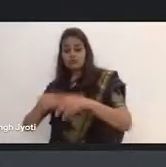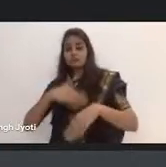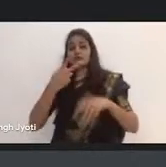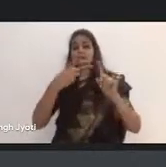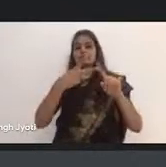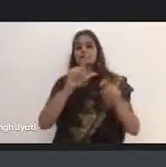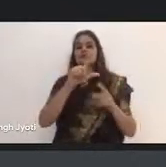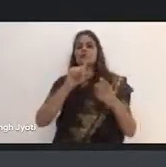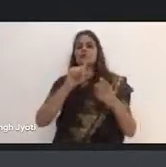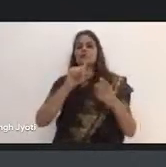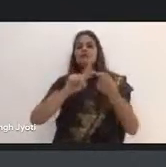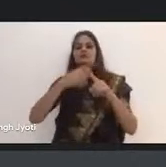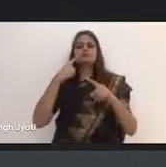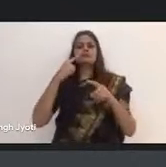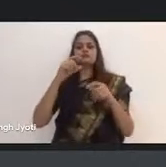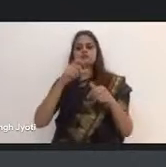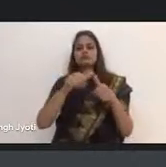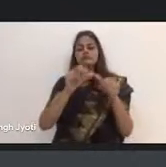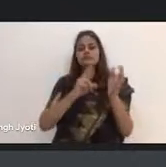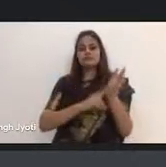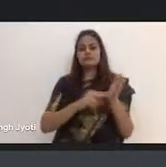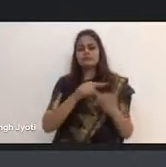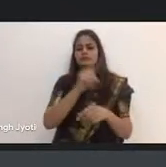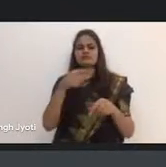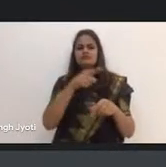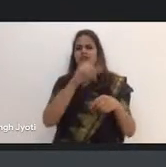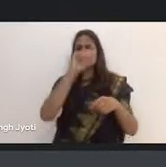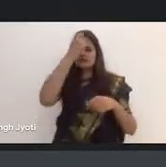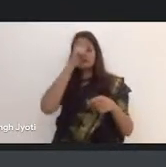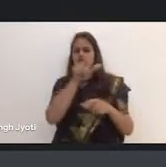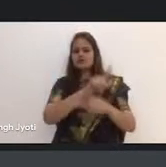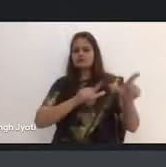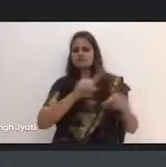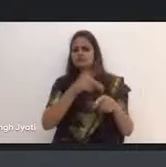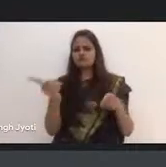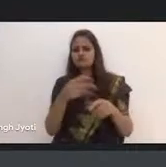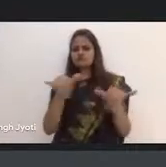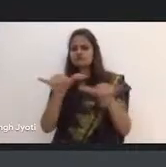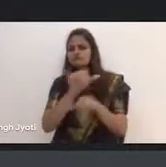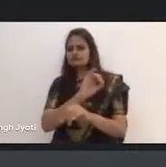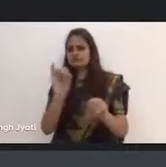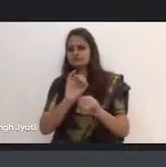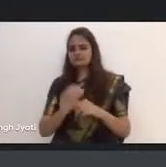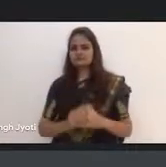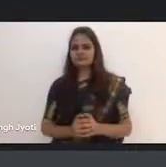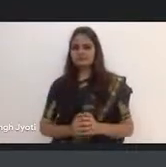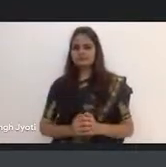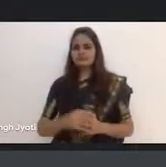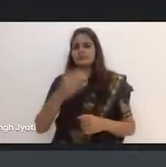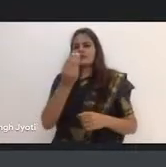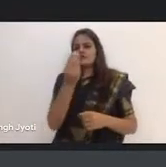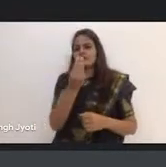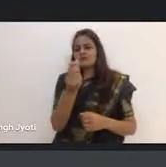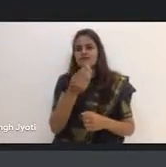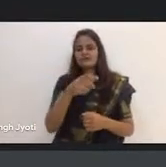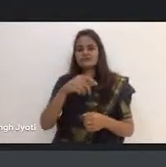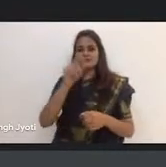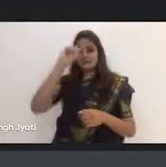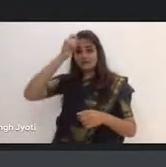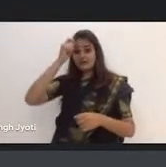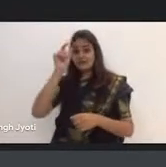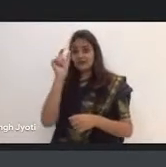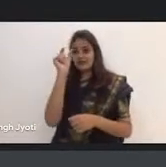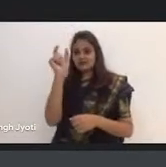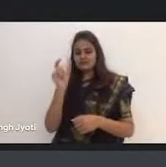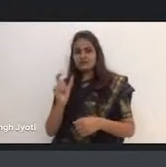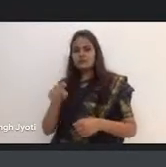not equivalent to the lexicon of English. I mean, for some English words, there's more than one sign, and for some